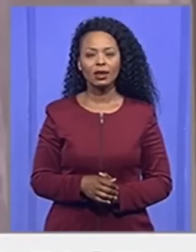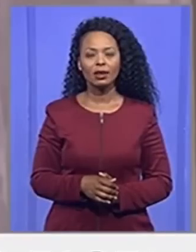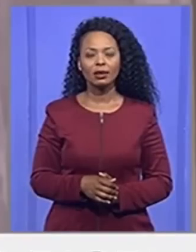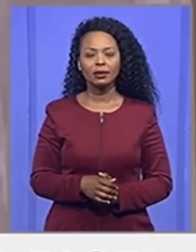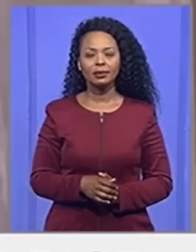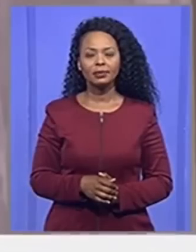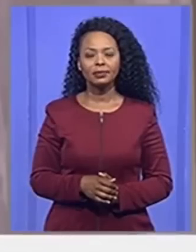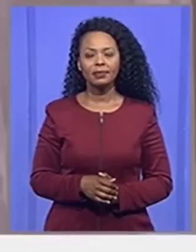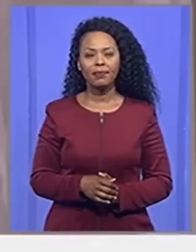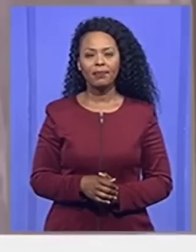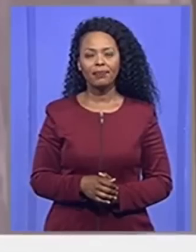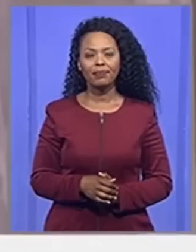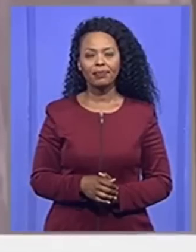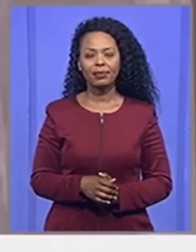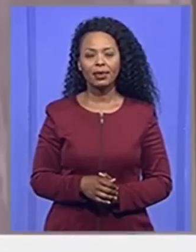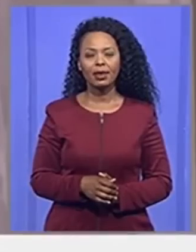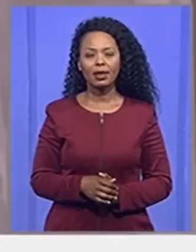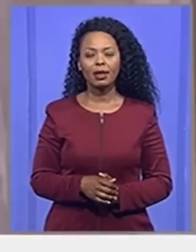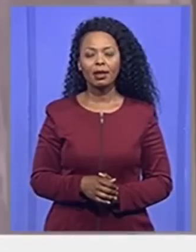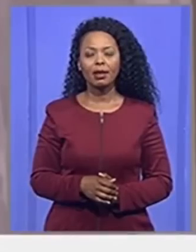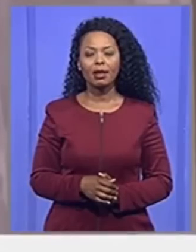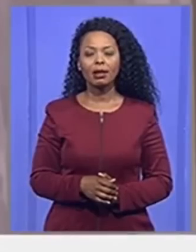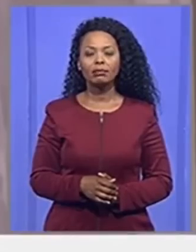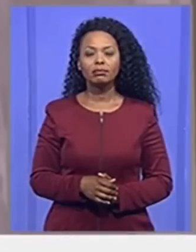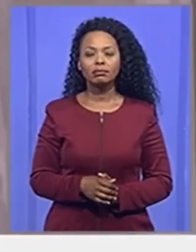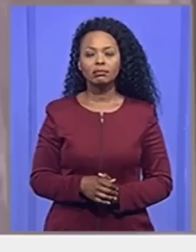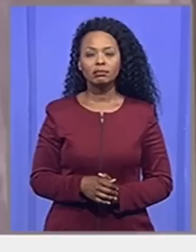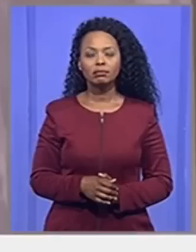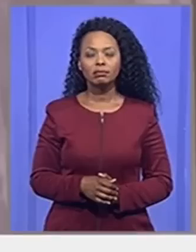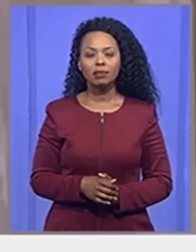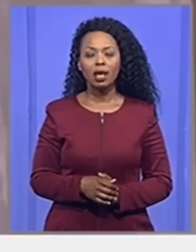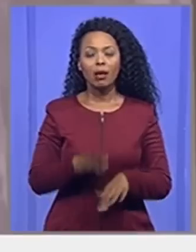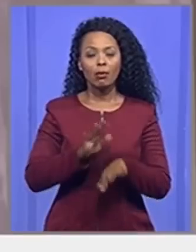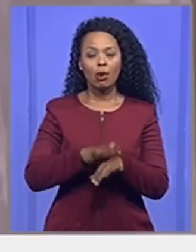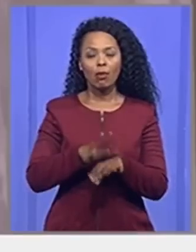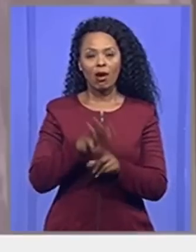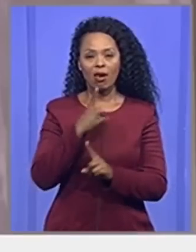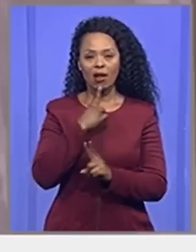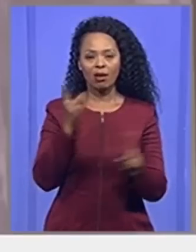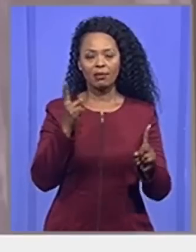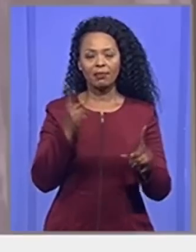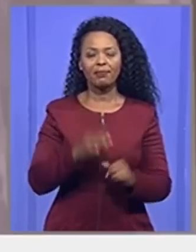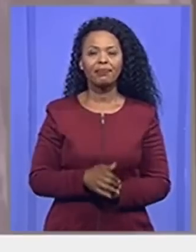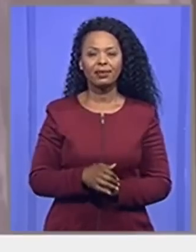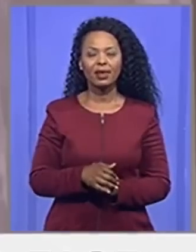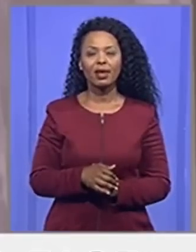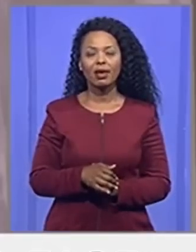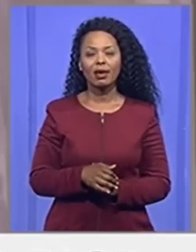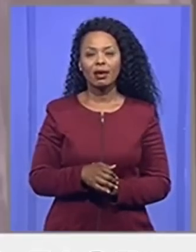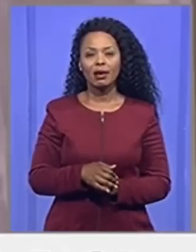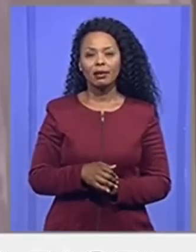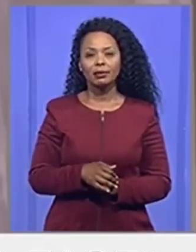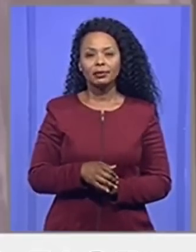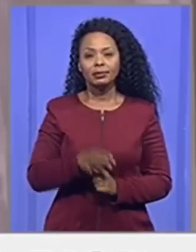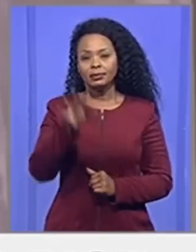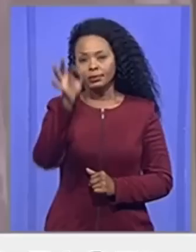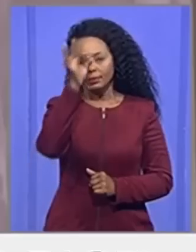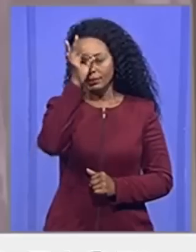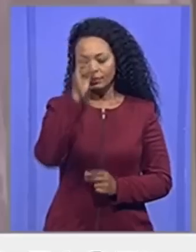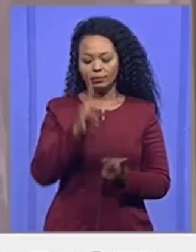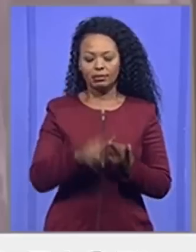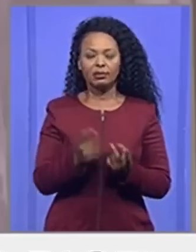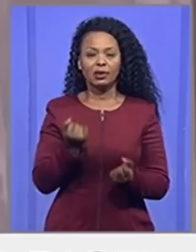Further emphasize that state and law enforcement agencies must be allowed